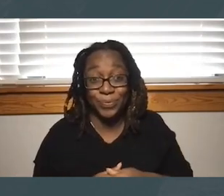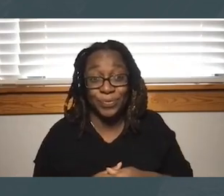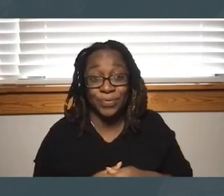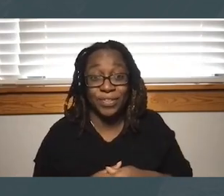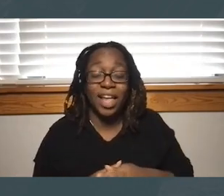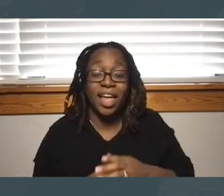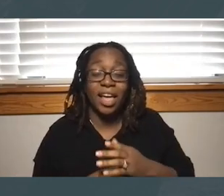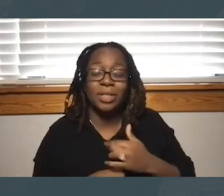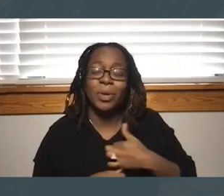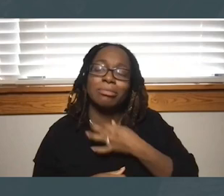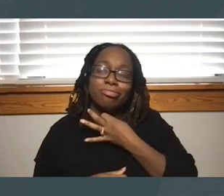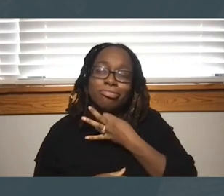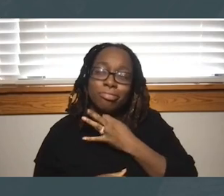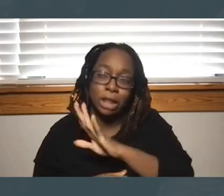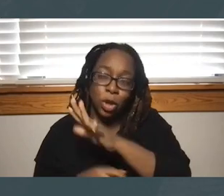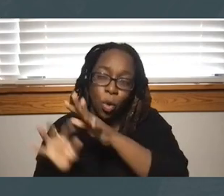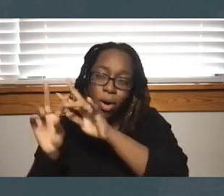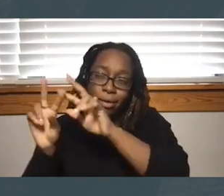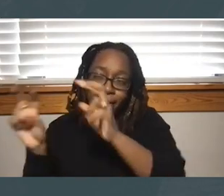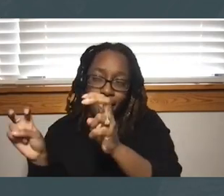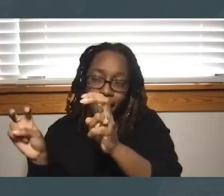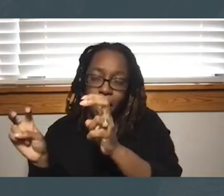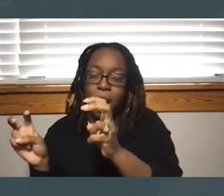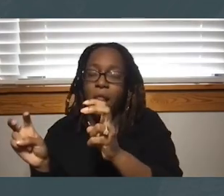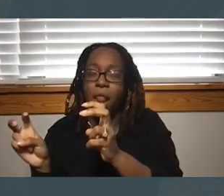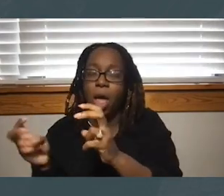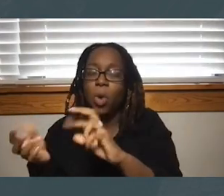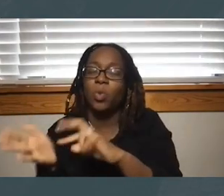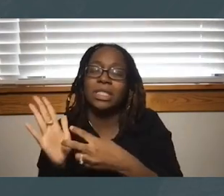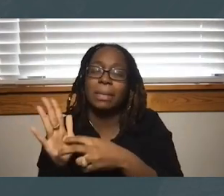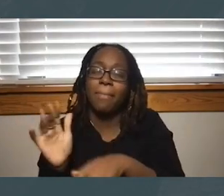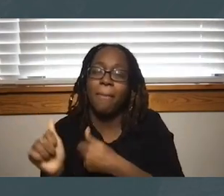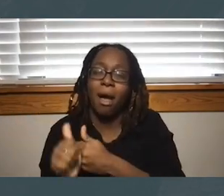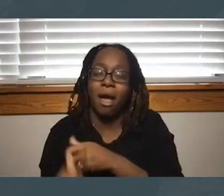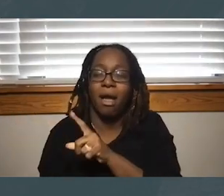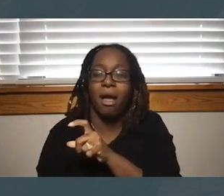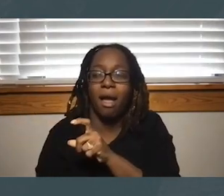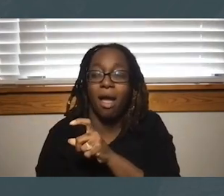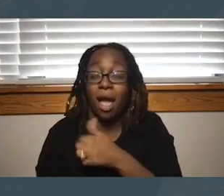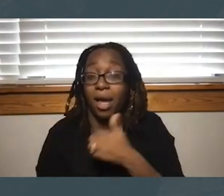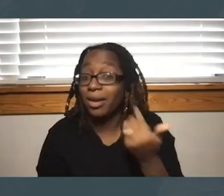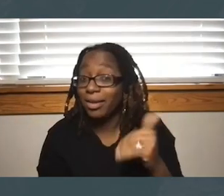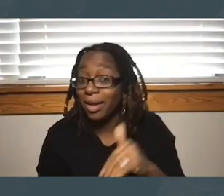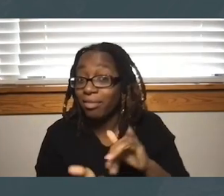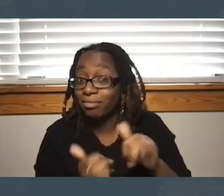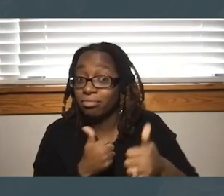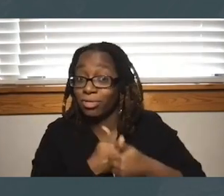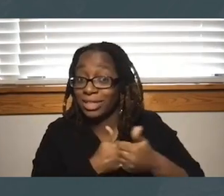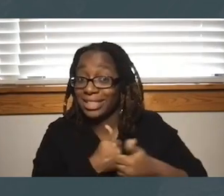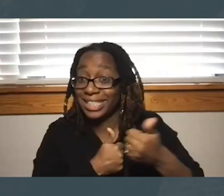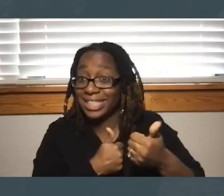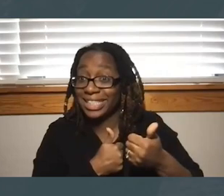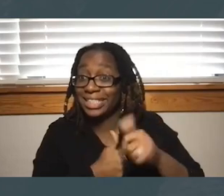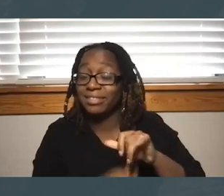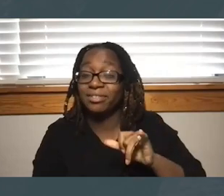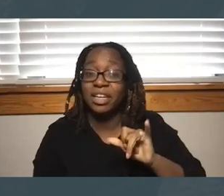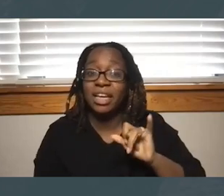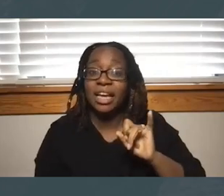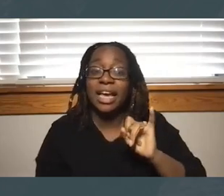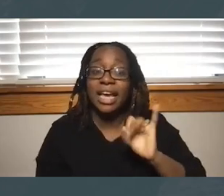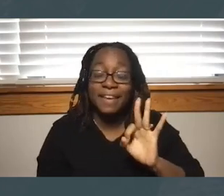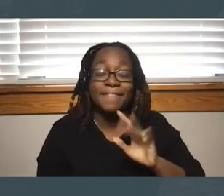title. And the reason why I say that I'm taking a risk is that based on if your answer doesn't